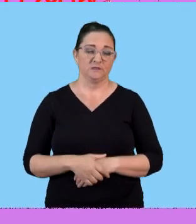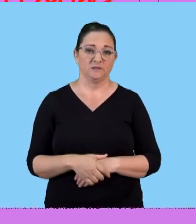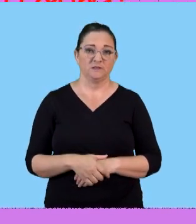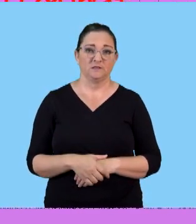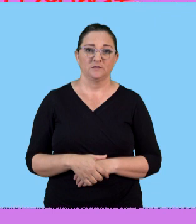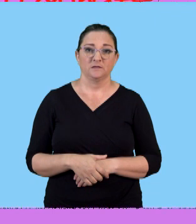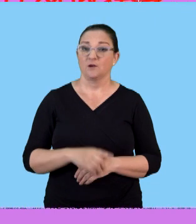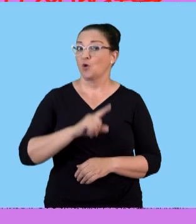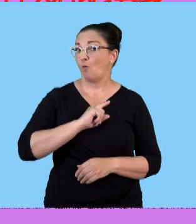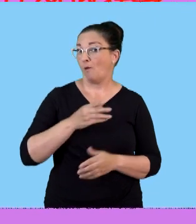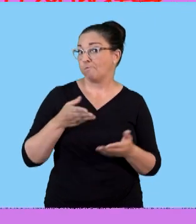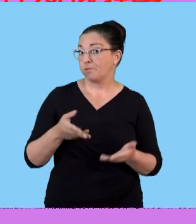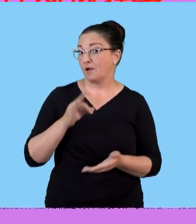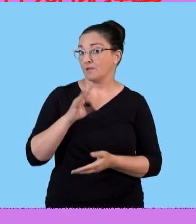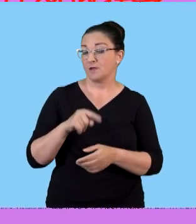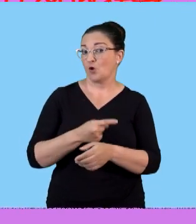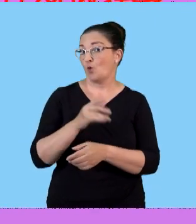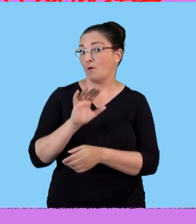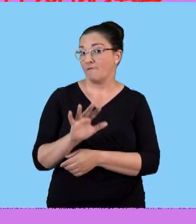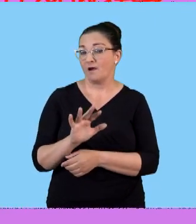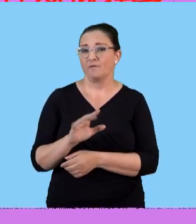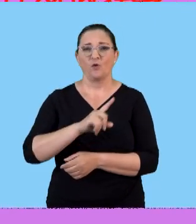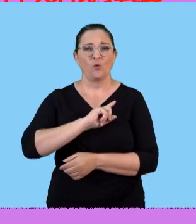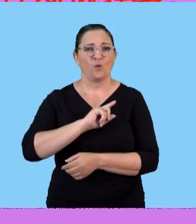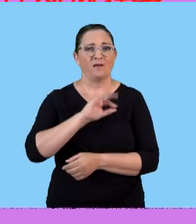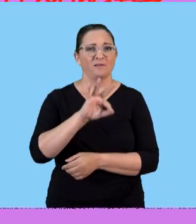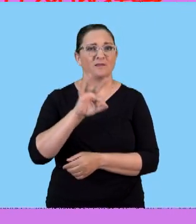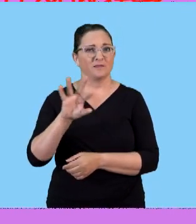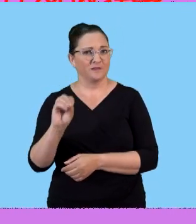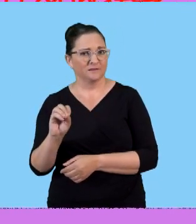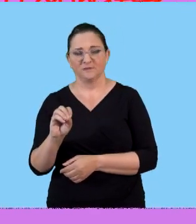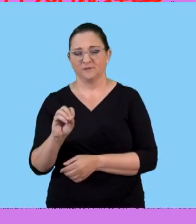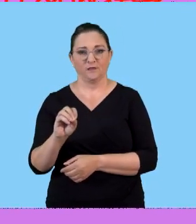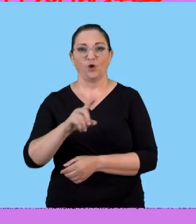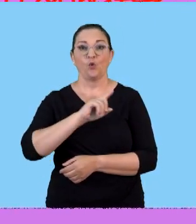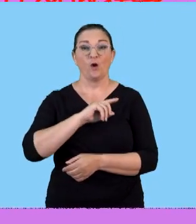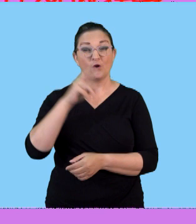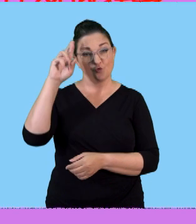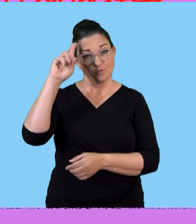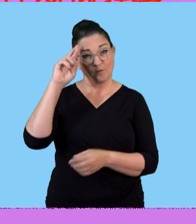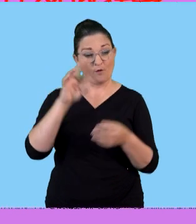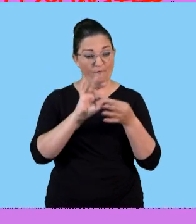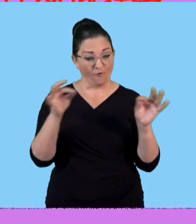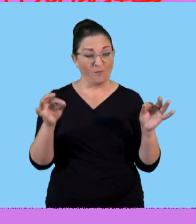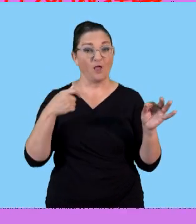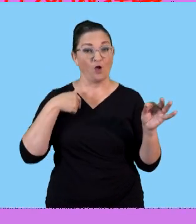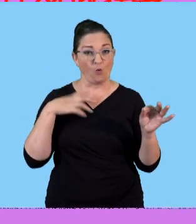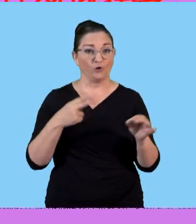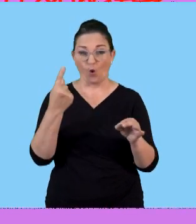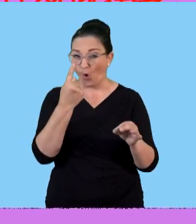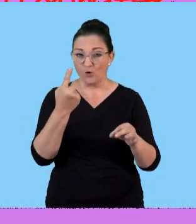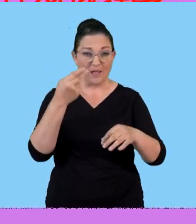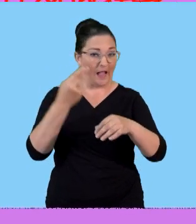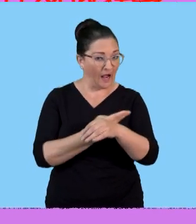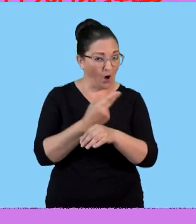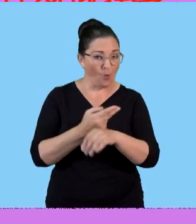hours. Why am I indicating it like this, 3.5 and not 3.30? Remember, that's because of our formula. It sees time in